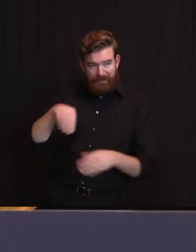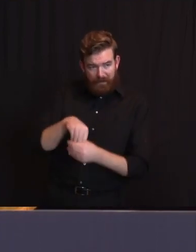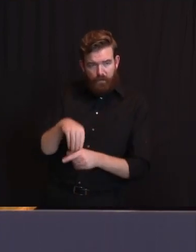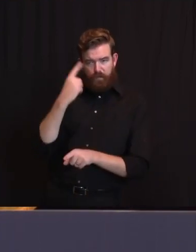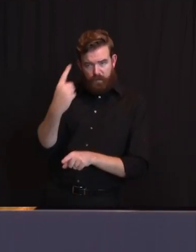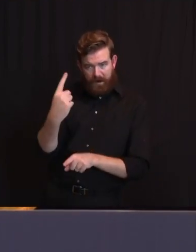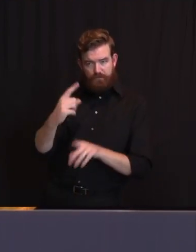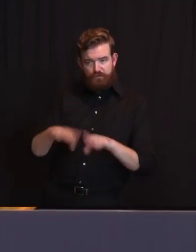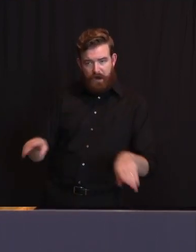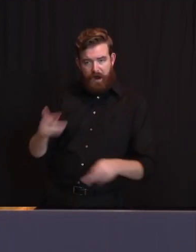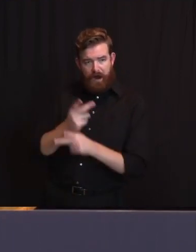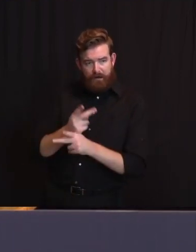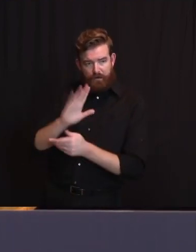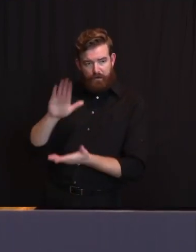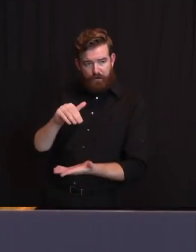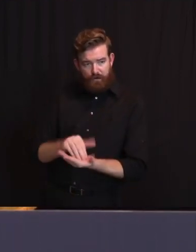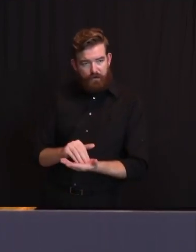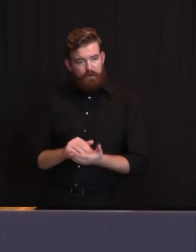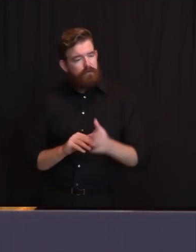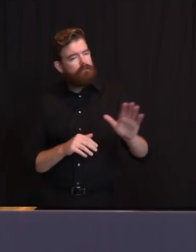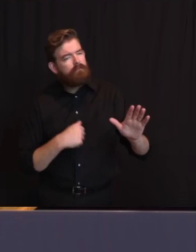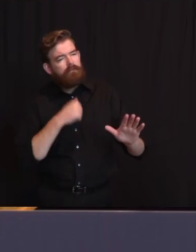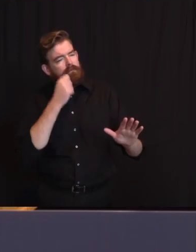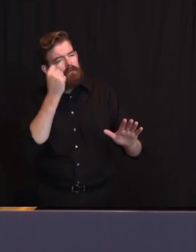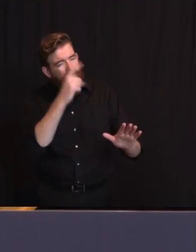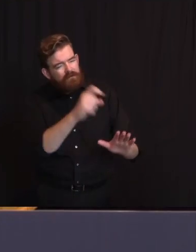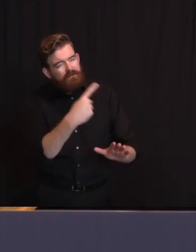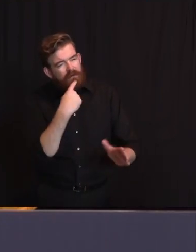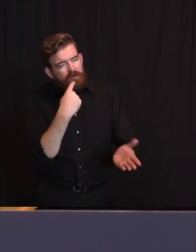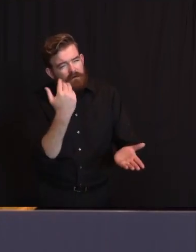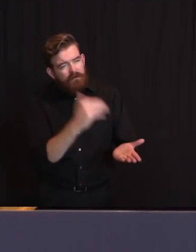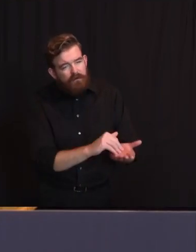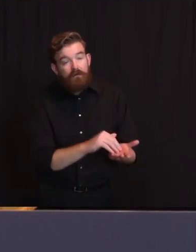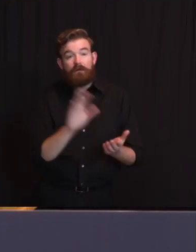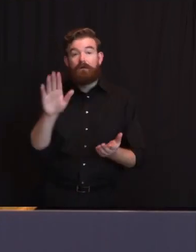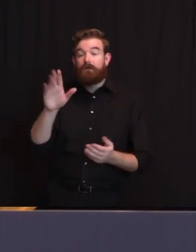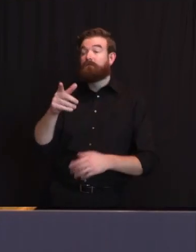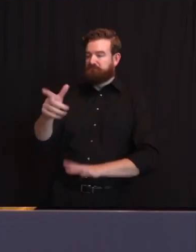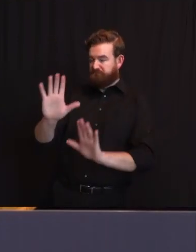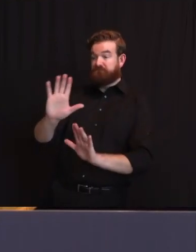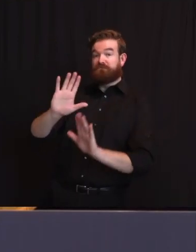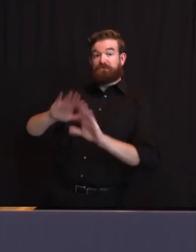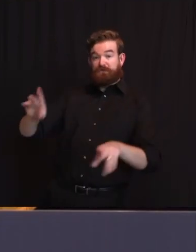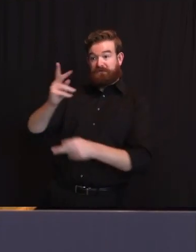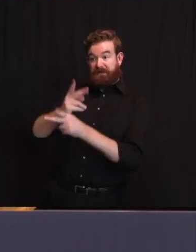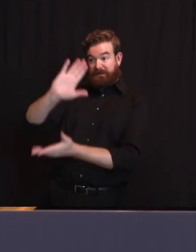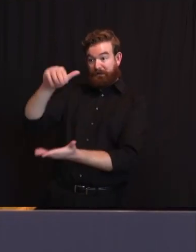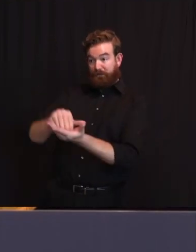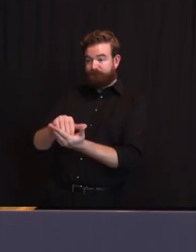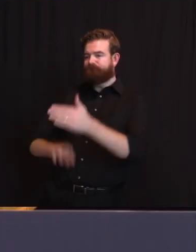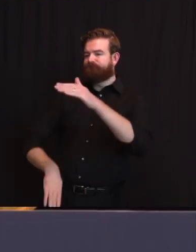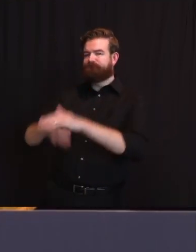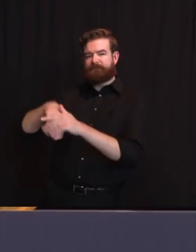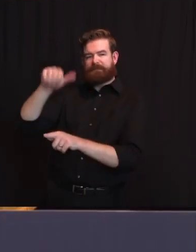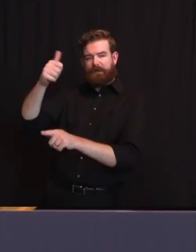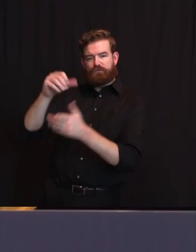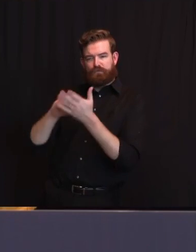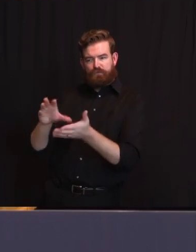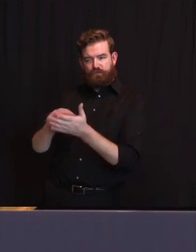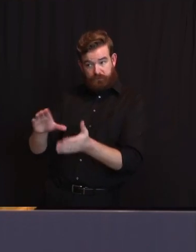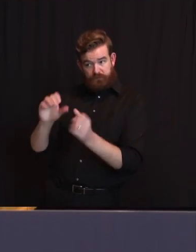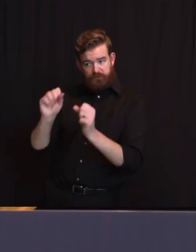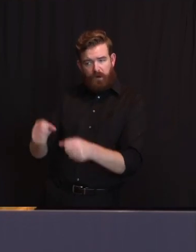Can I do what, sorry? Can these places have more than 10 children? I think that's what people are asking. When can they have 12 or 13 or 15?